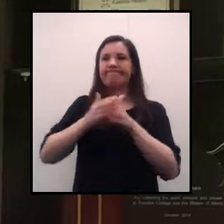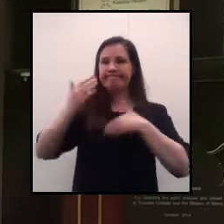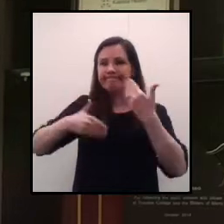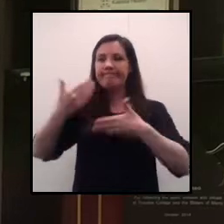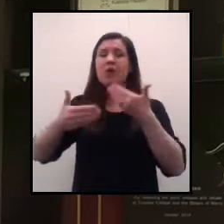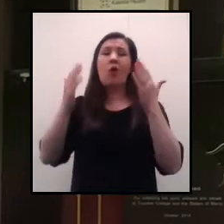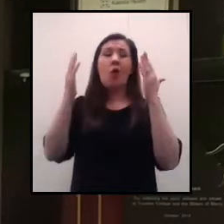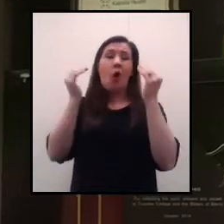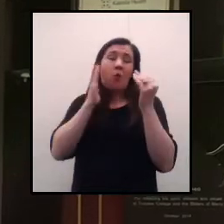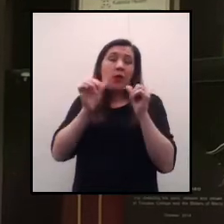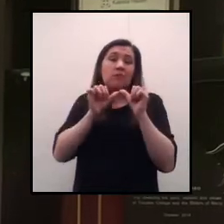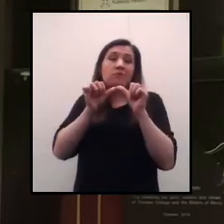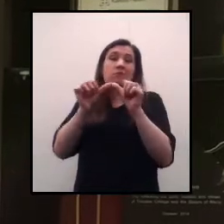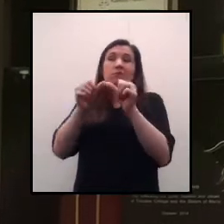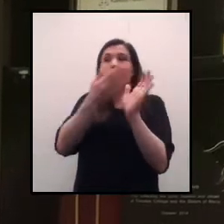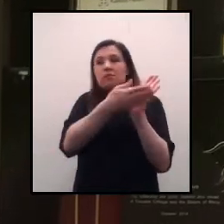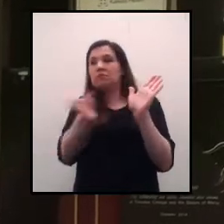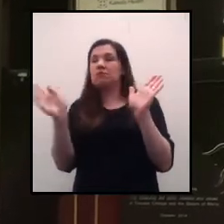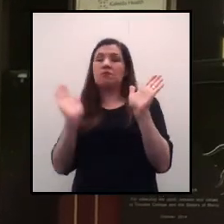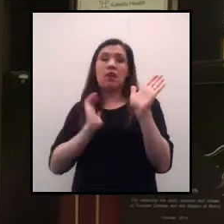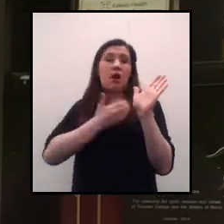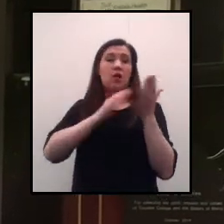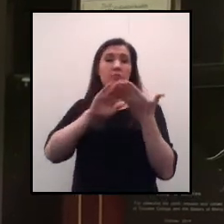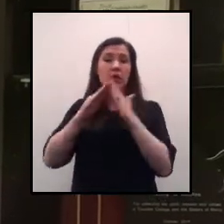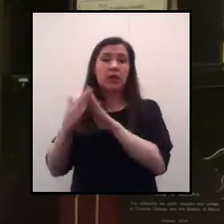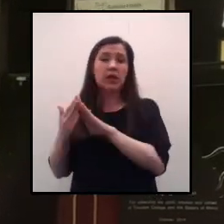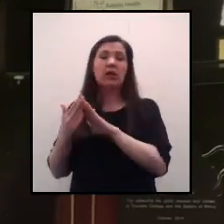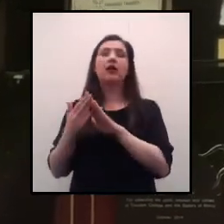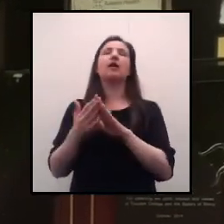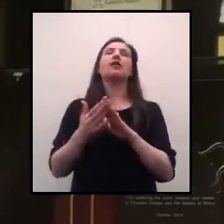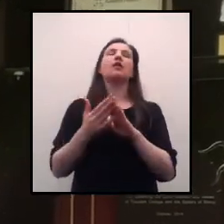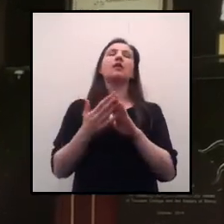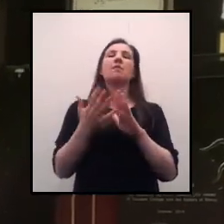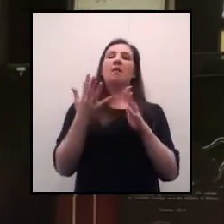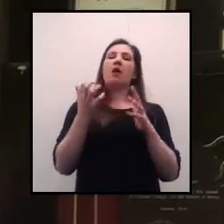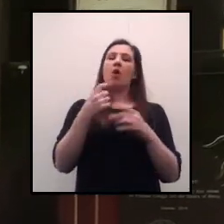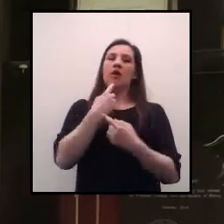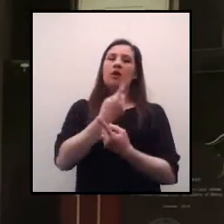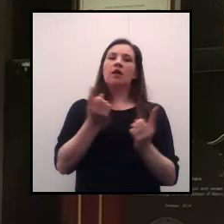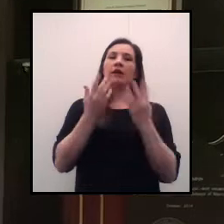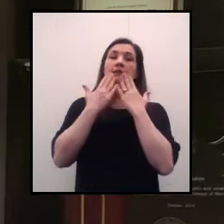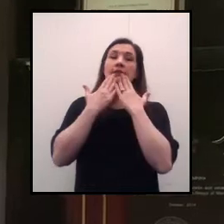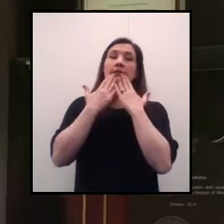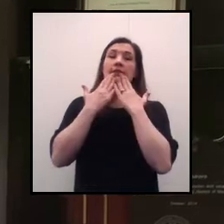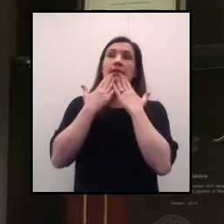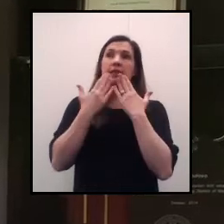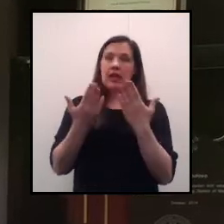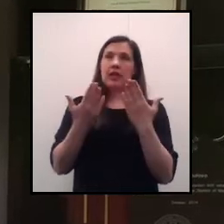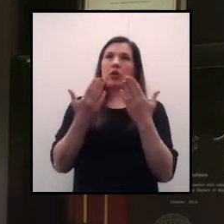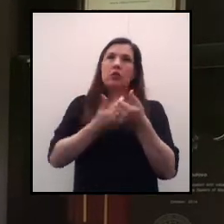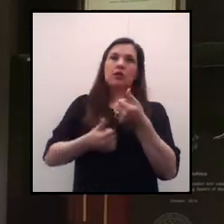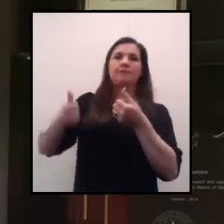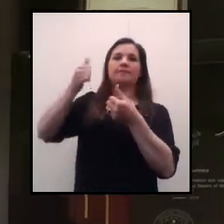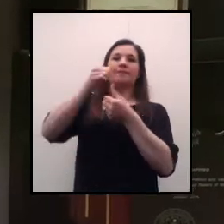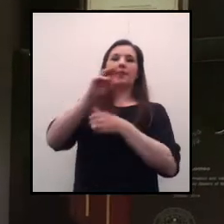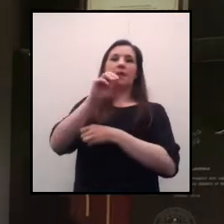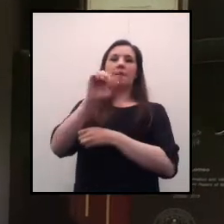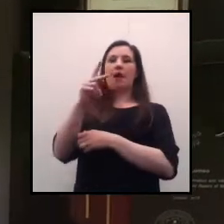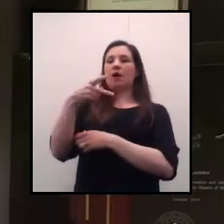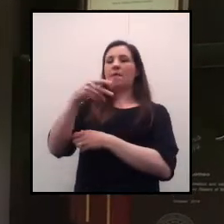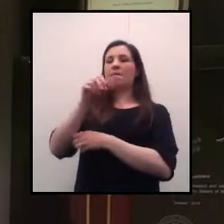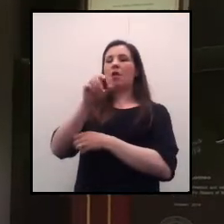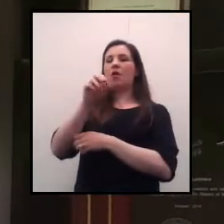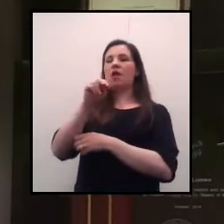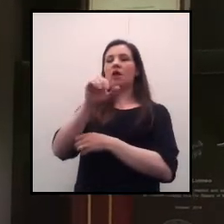our entire community. But what I would say is I really do want to say thank you to County Executive Poloncarz, the Health